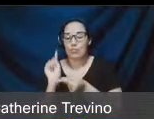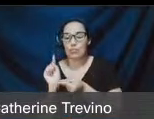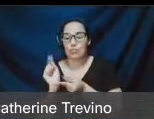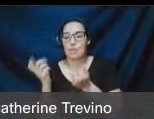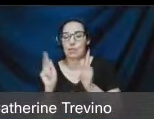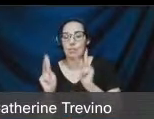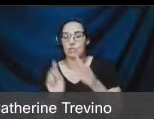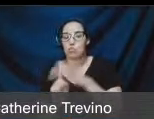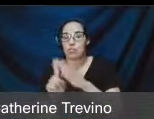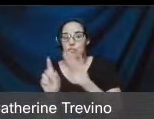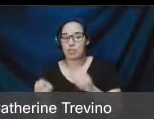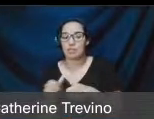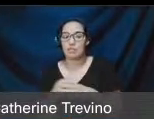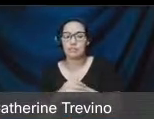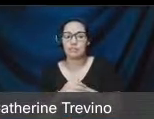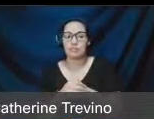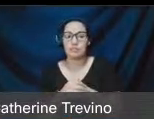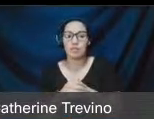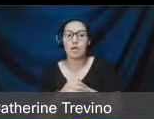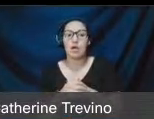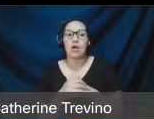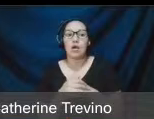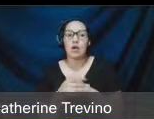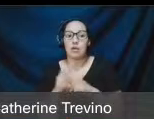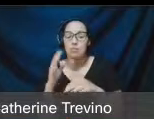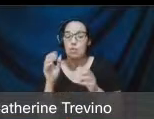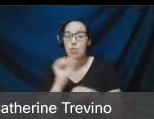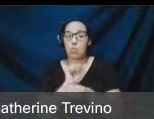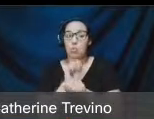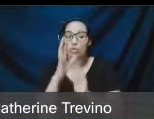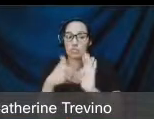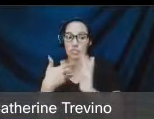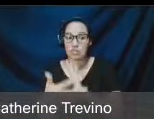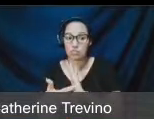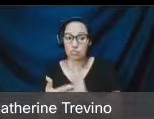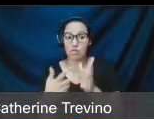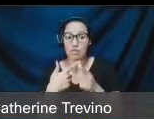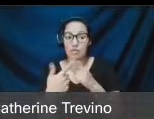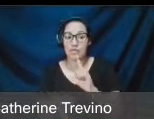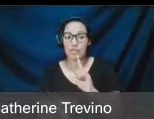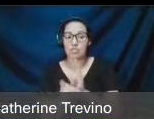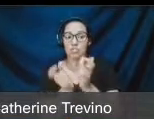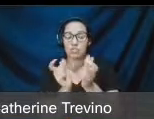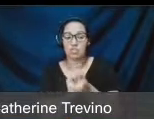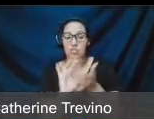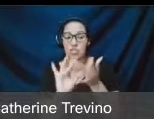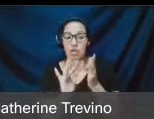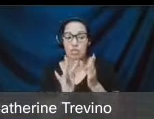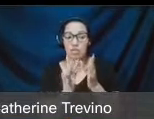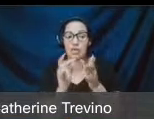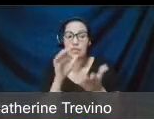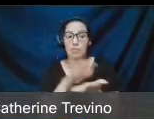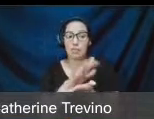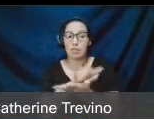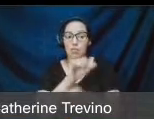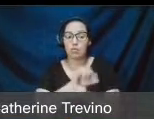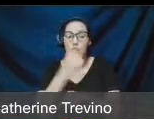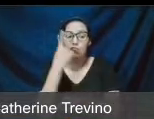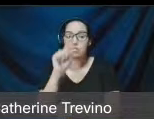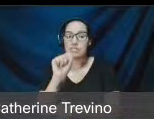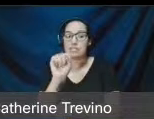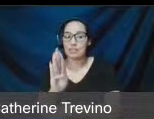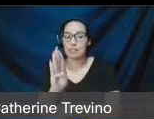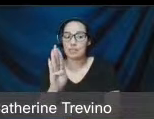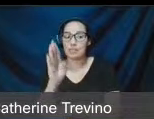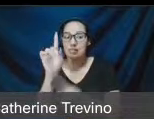schedules. We're accepting online paperwork, which is new for us, for TB certifications and renewals. And we